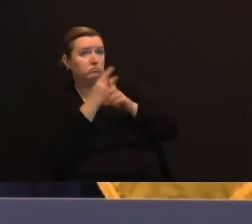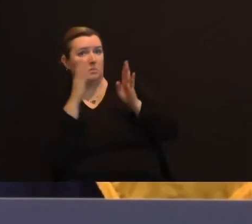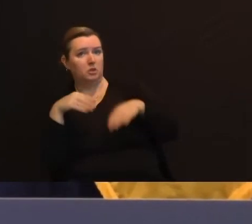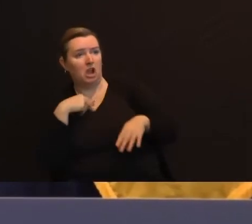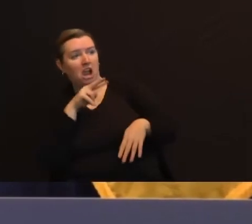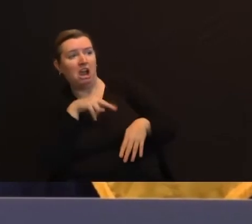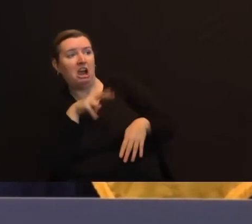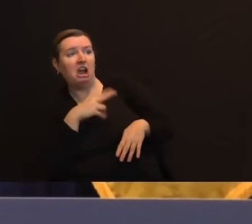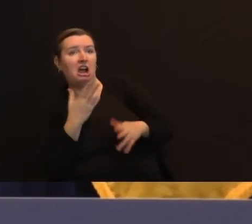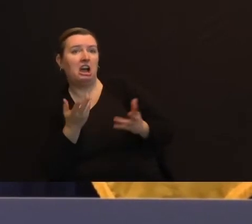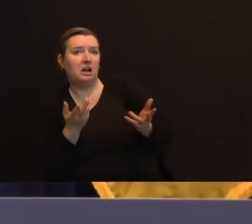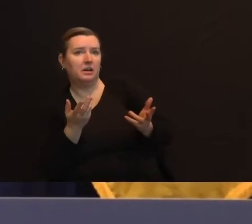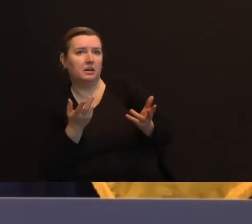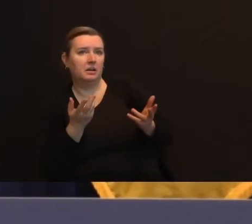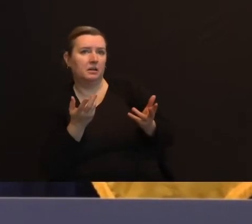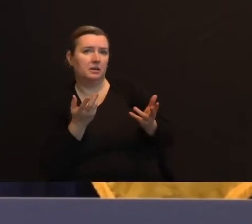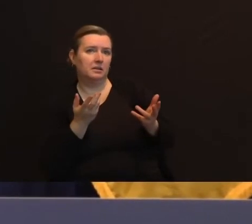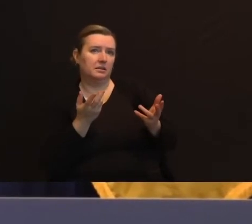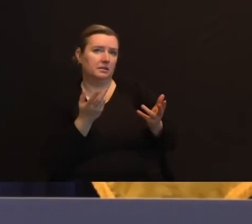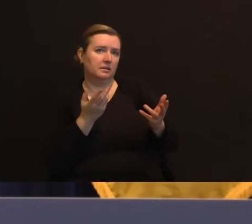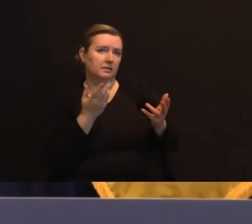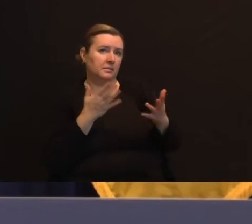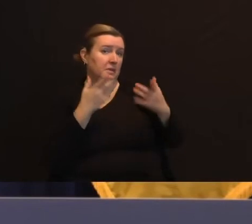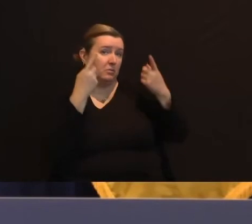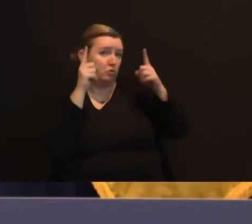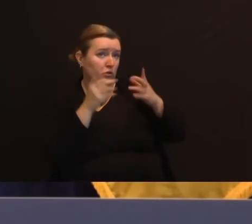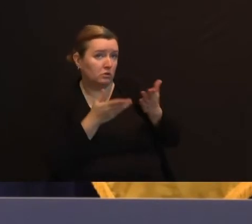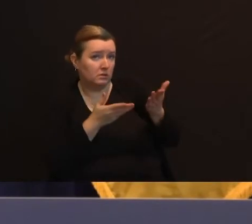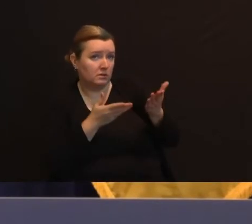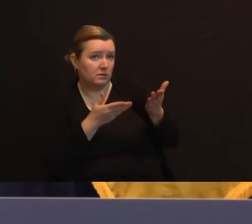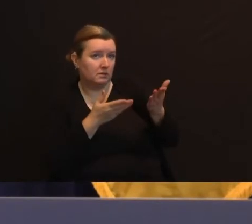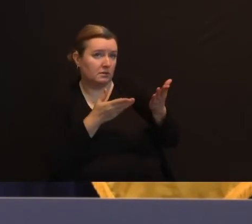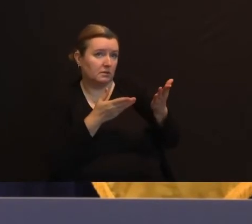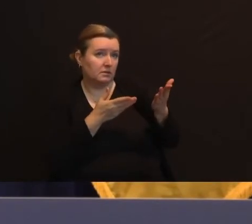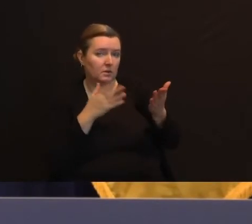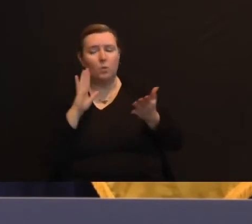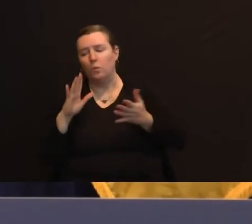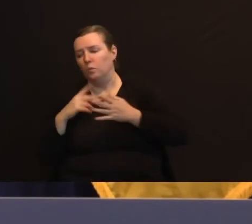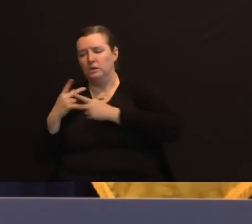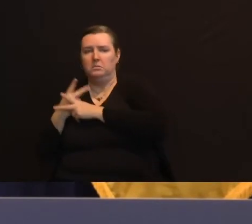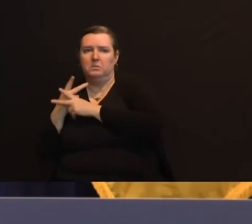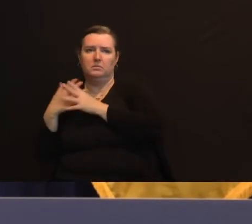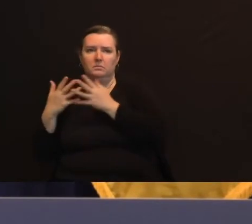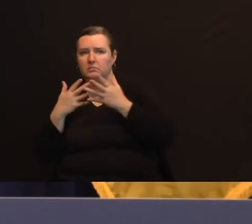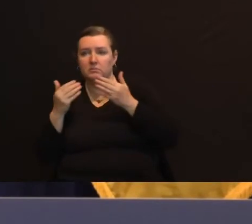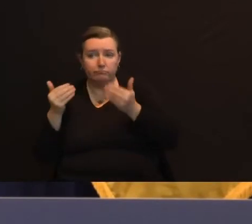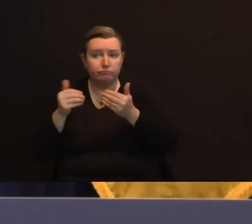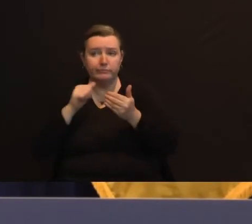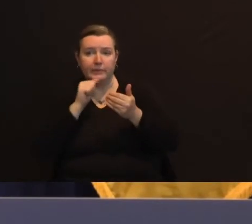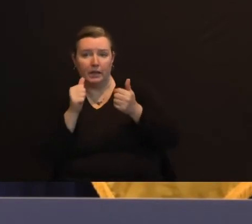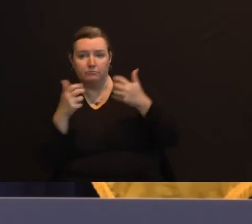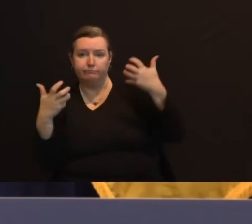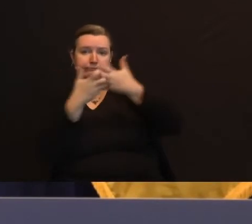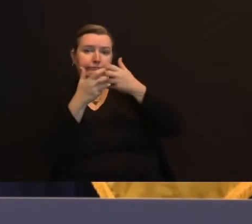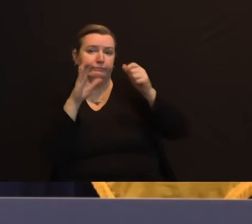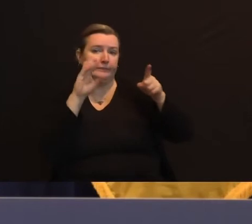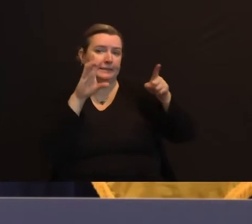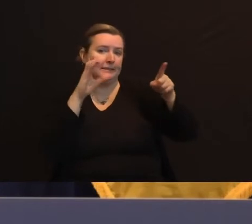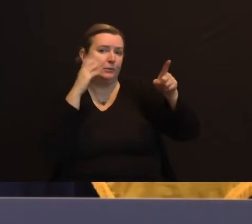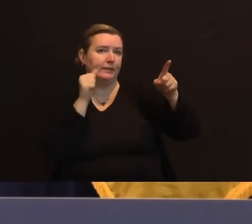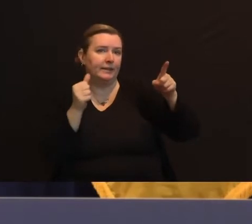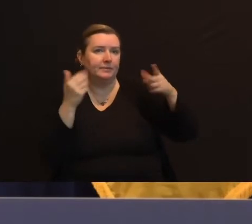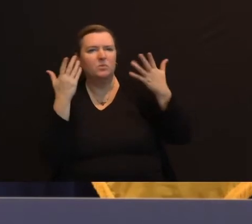more degrees of freedom in terms of our own maneuvering and what we're asking people to do. But I think we'll wait